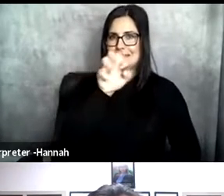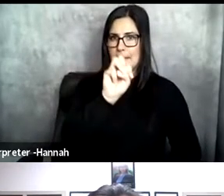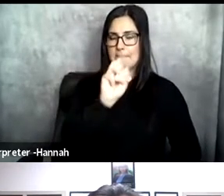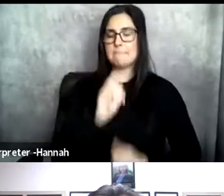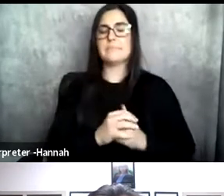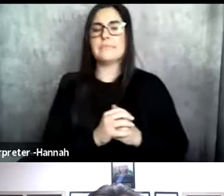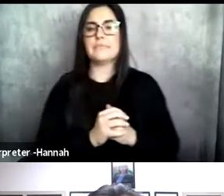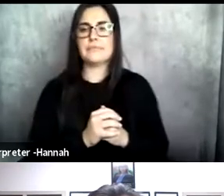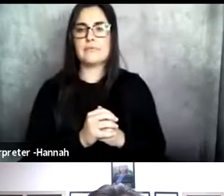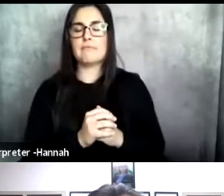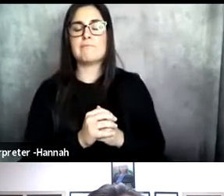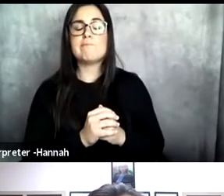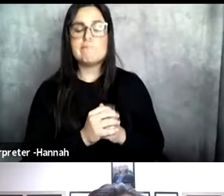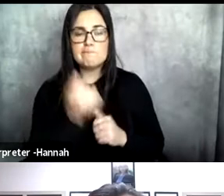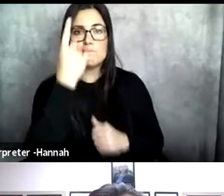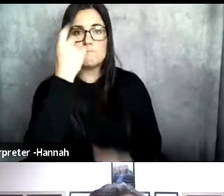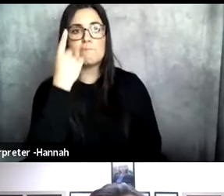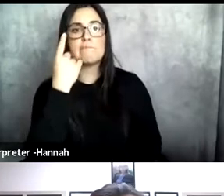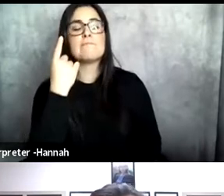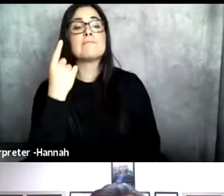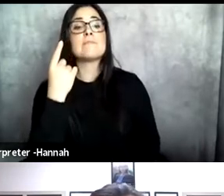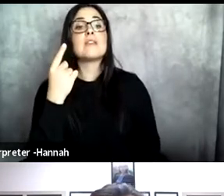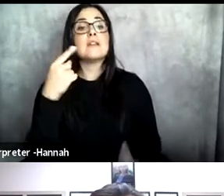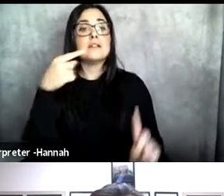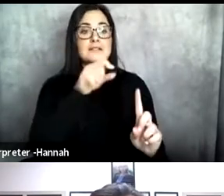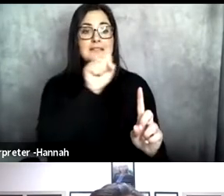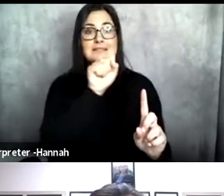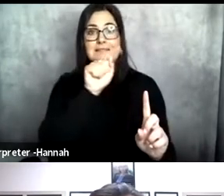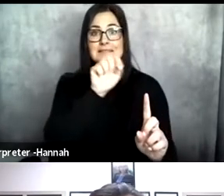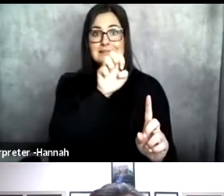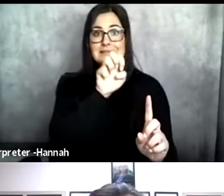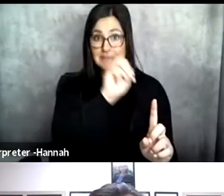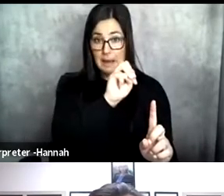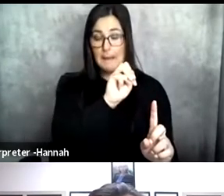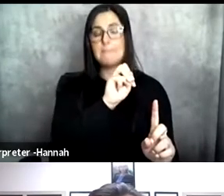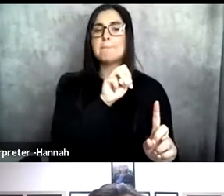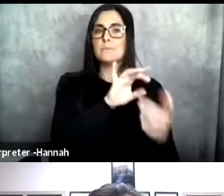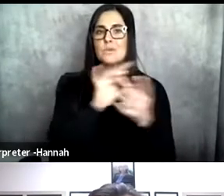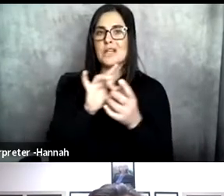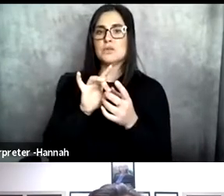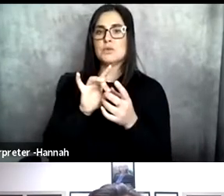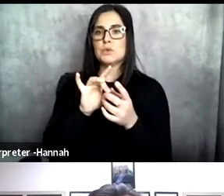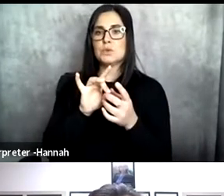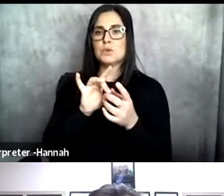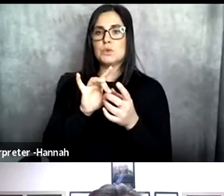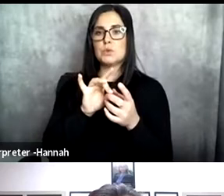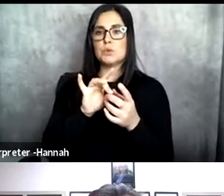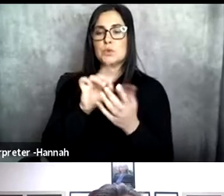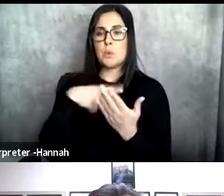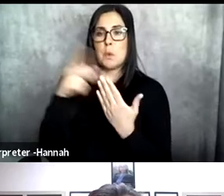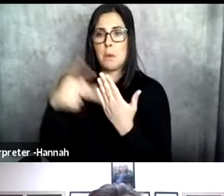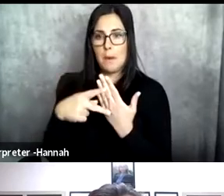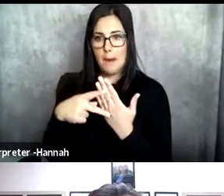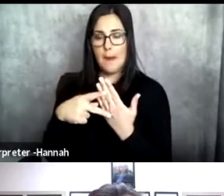The one effort that I do know around STEM is a program at Sandy. It's a program facilitated by